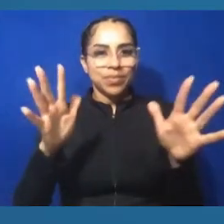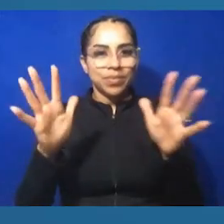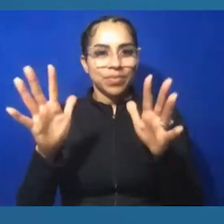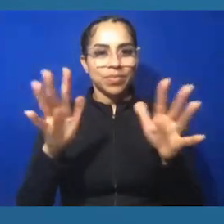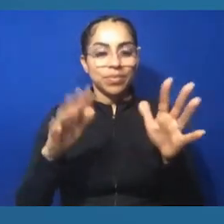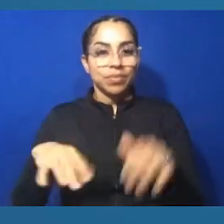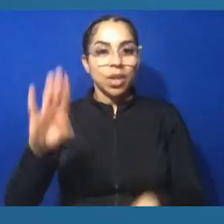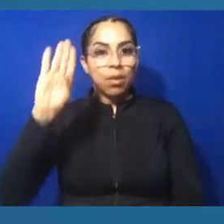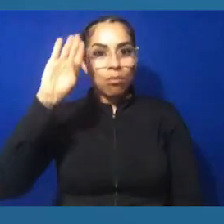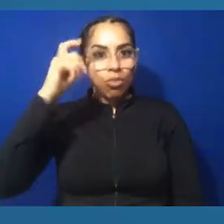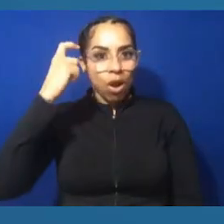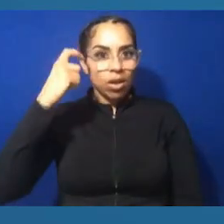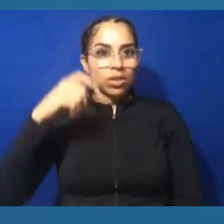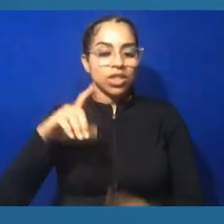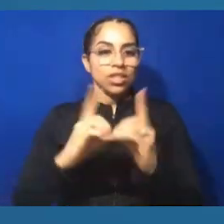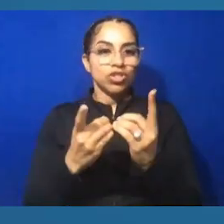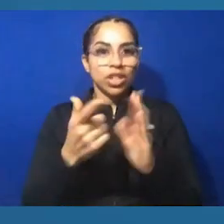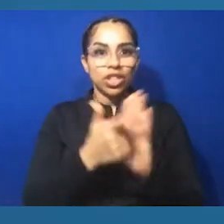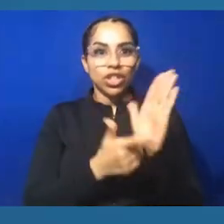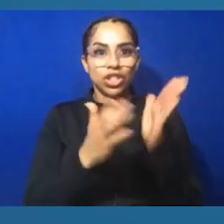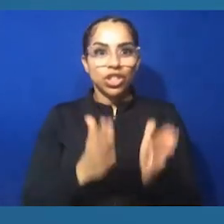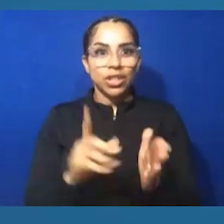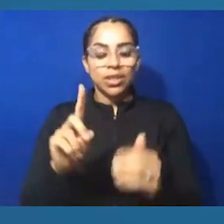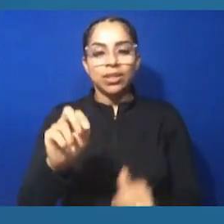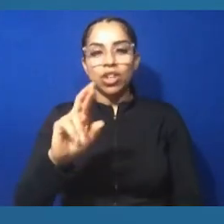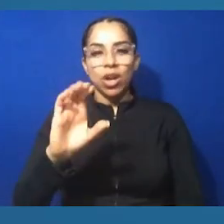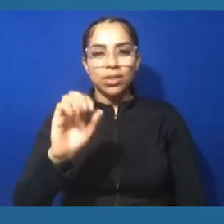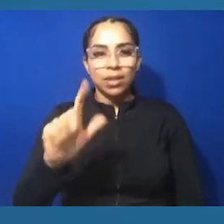Bronx District Attorney Darcel Clark.